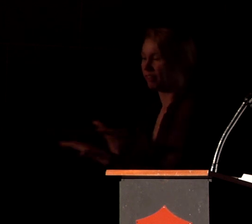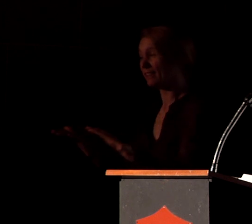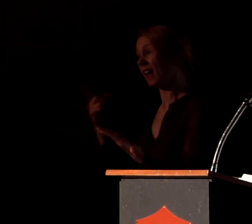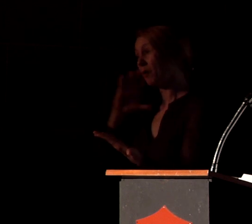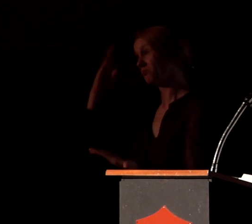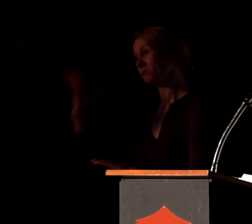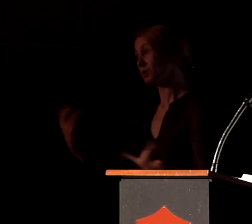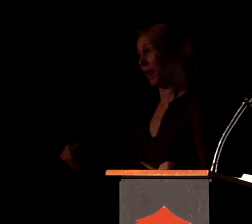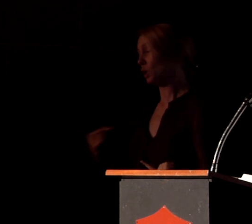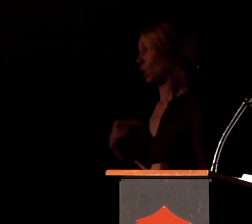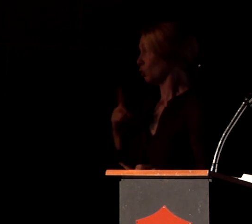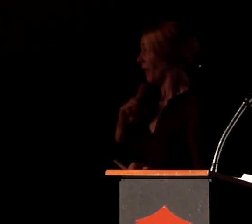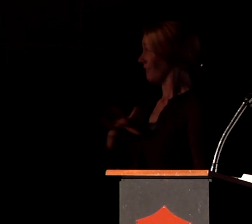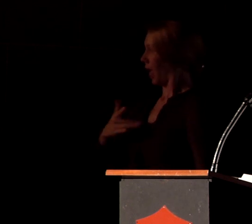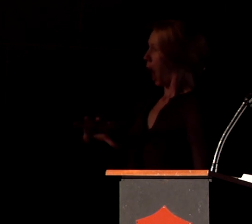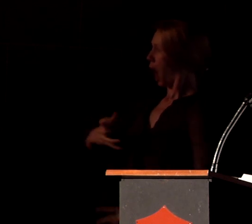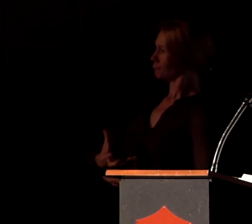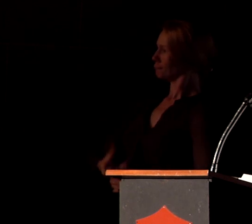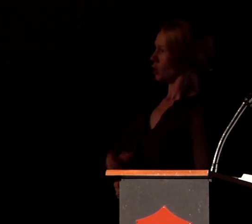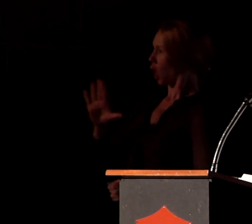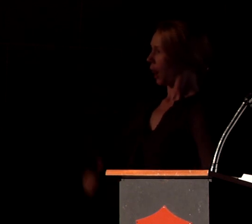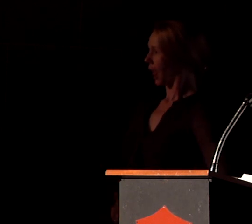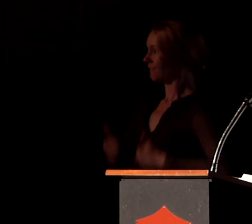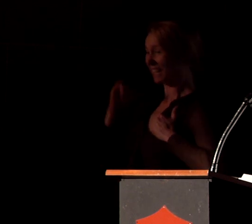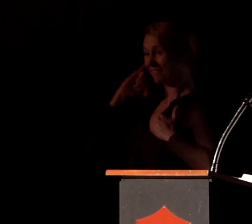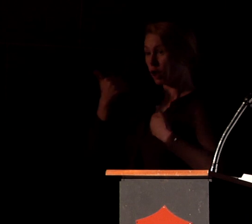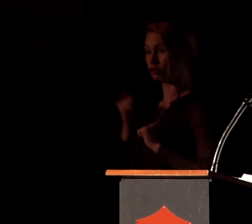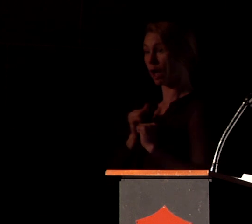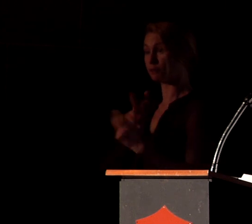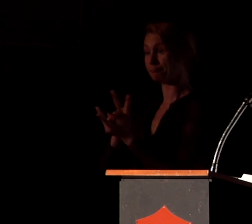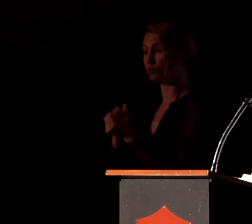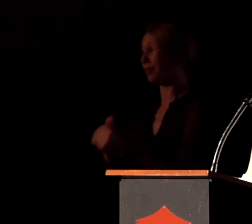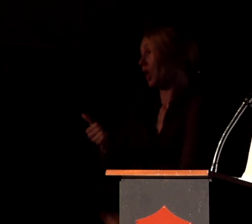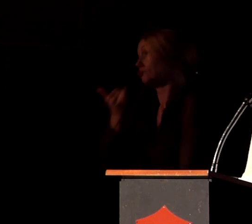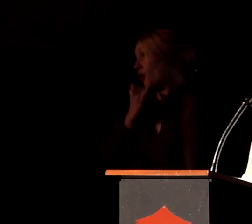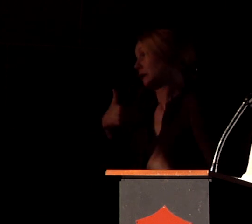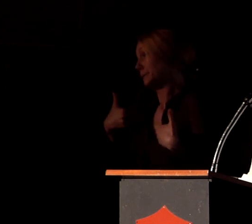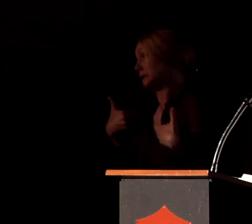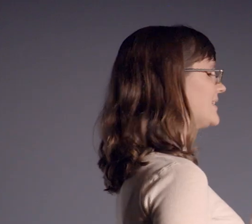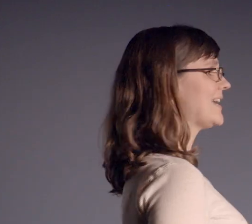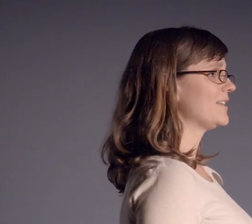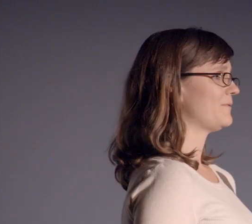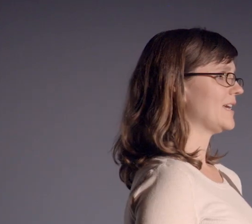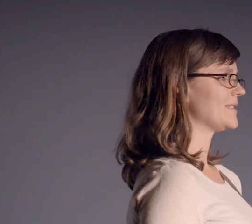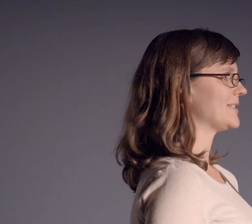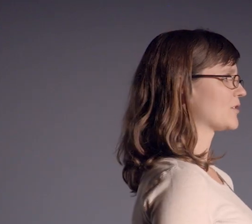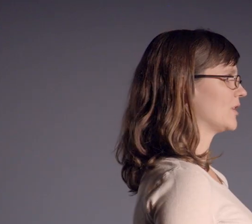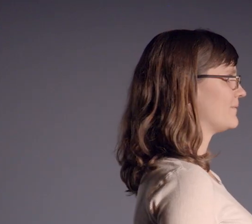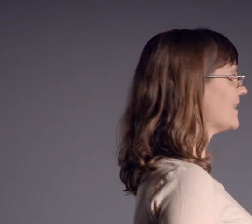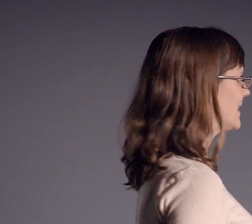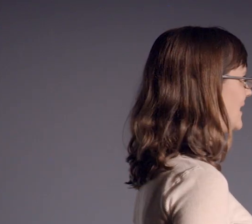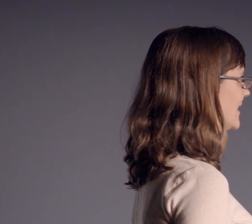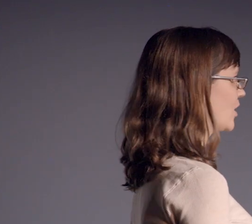today that you can't feel too good about your life if you're willing to try to make a baby with the wrong species. And the second phase